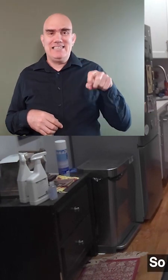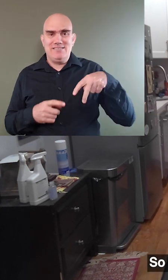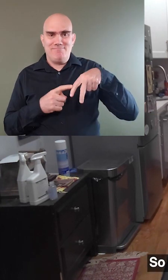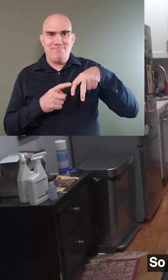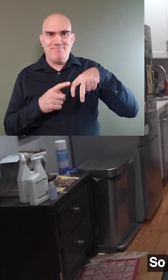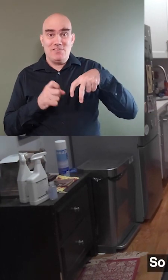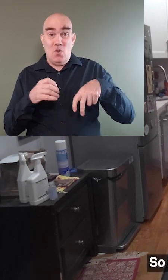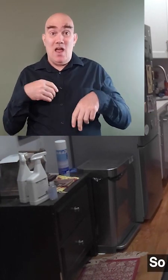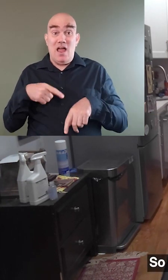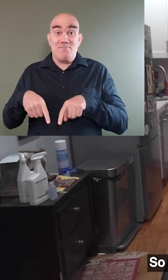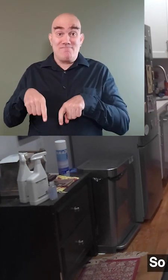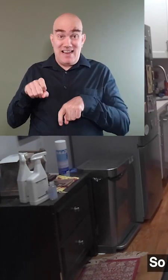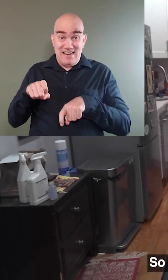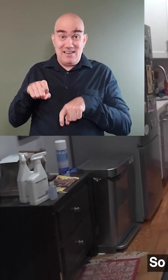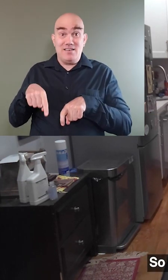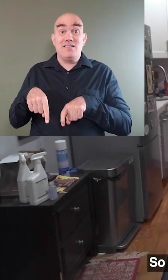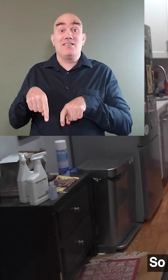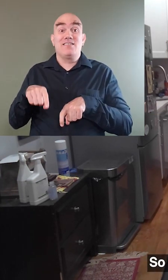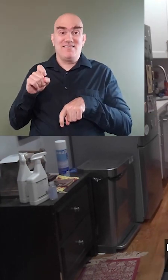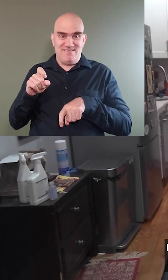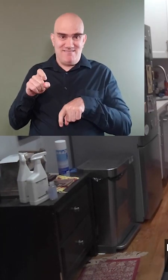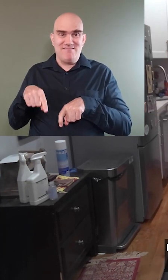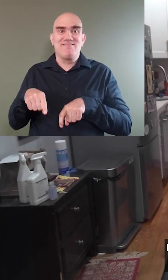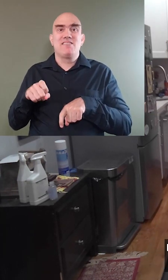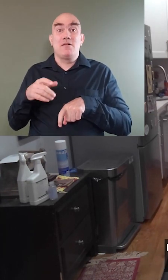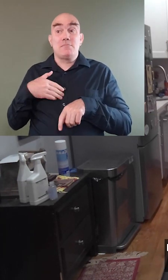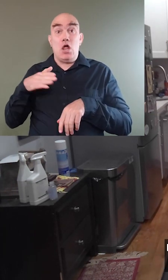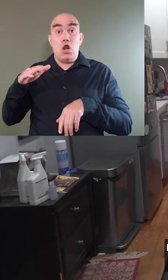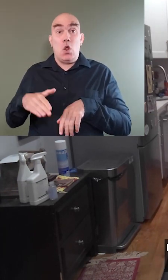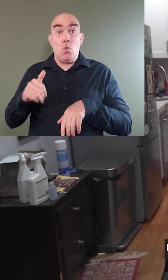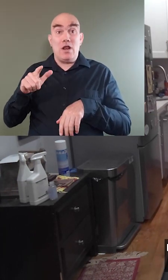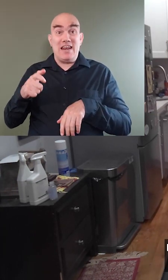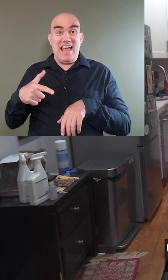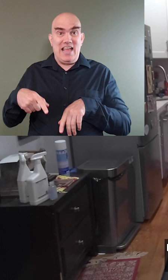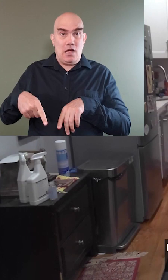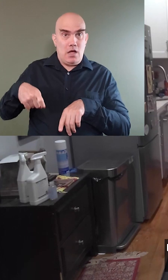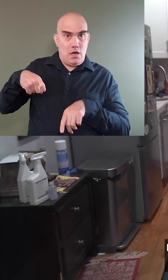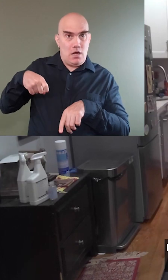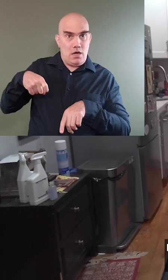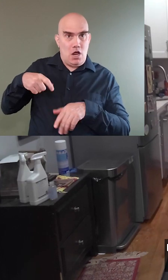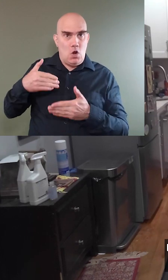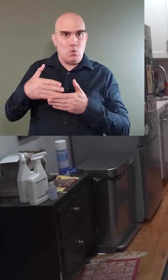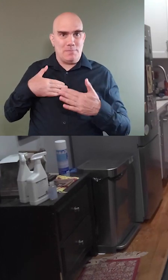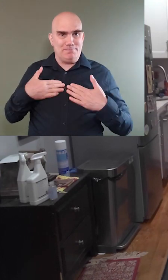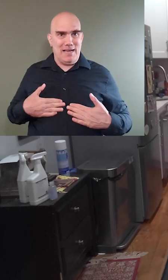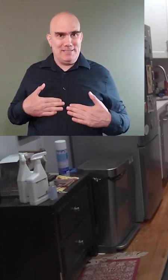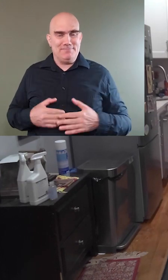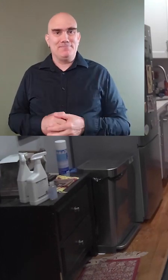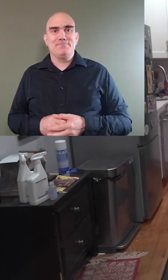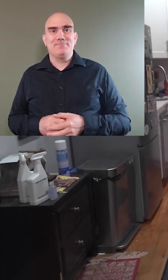So our knees, if I bend my knee, my lower leg gets closer to my upper leg.